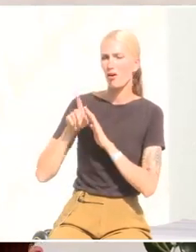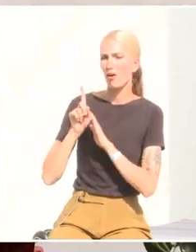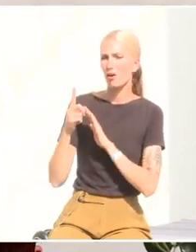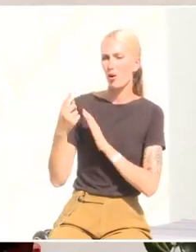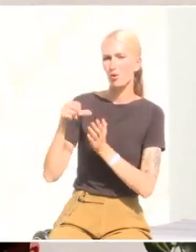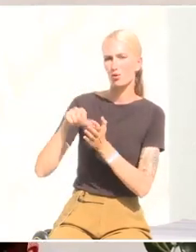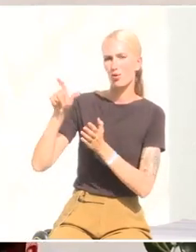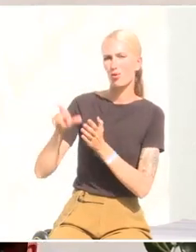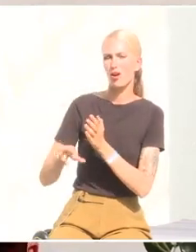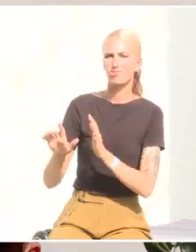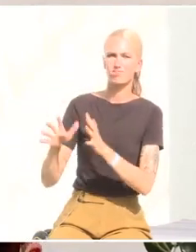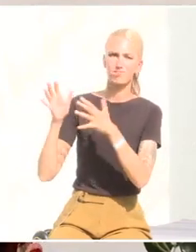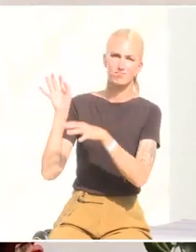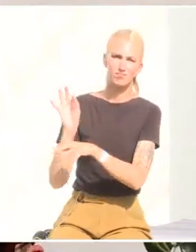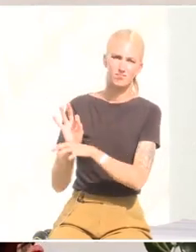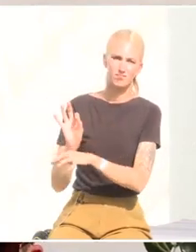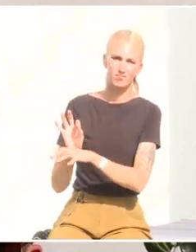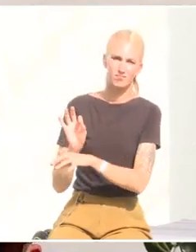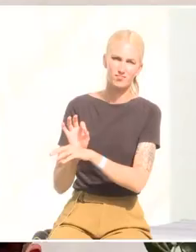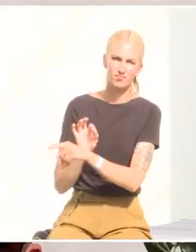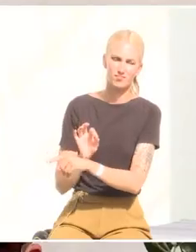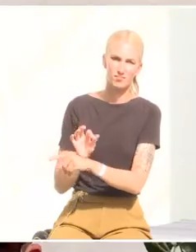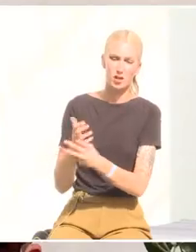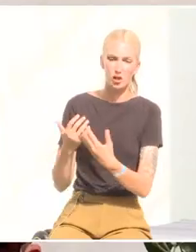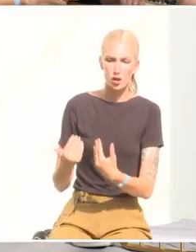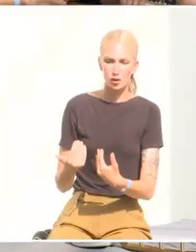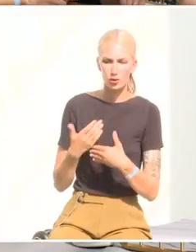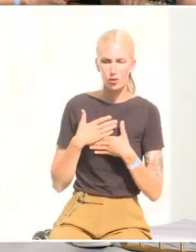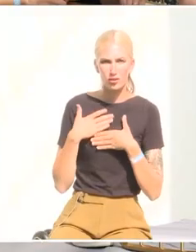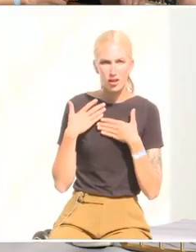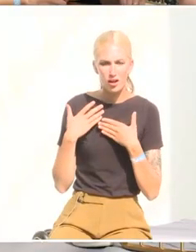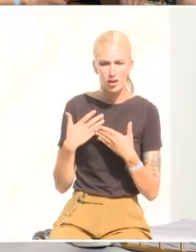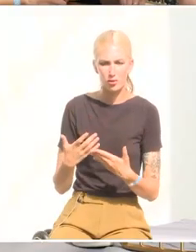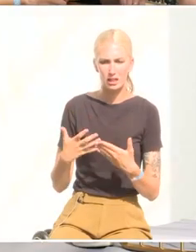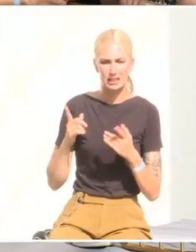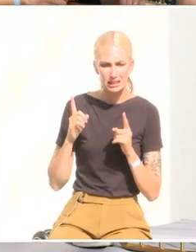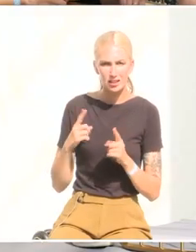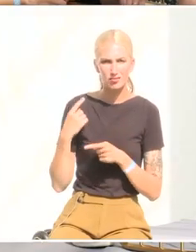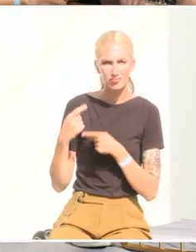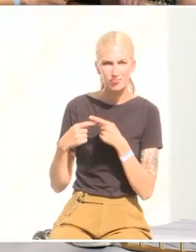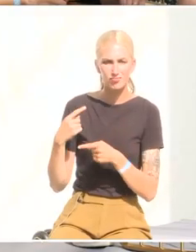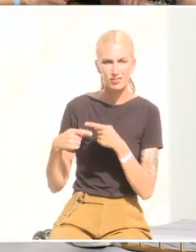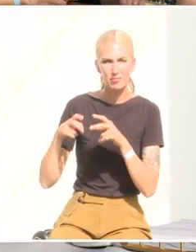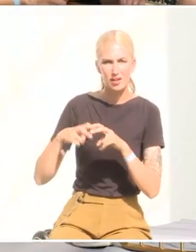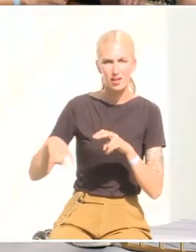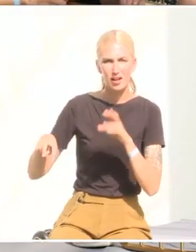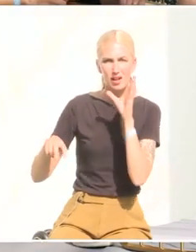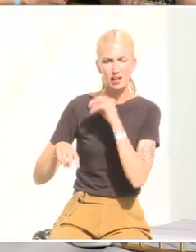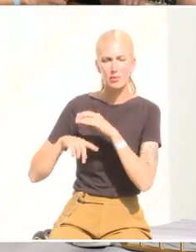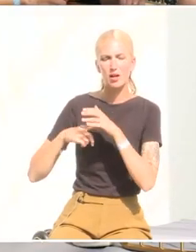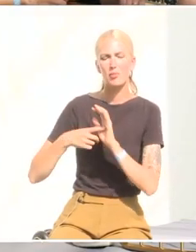panelists fell sick, and we are actually very grateful that we can still run this panel because thanks to Martin and